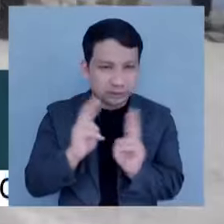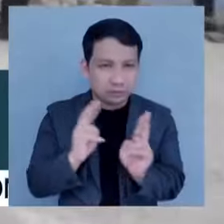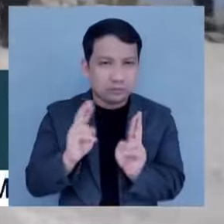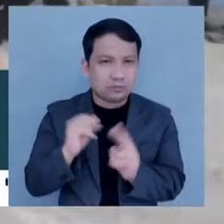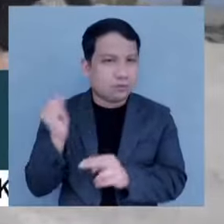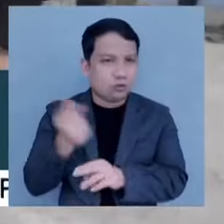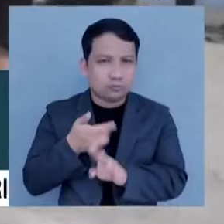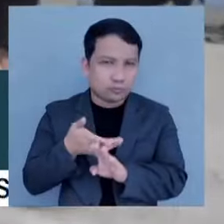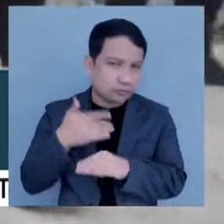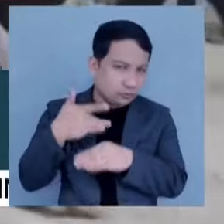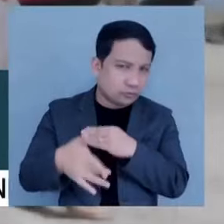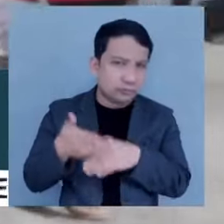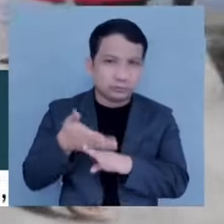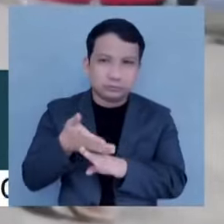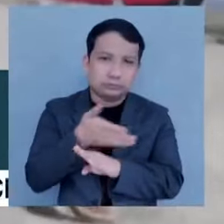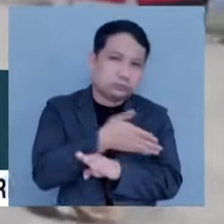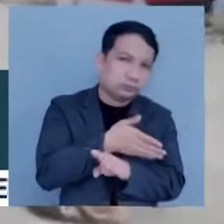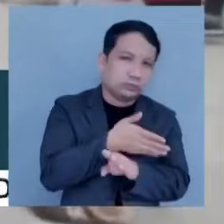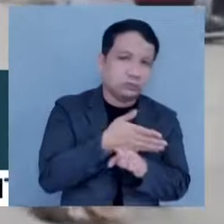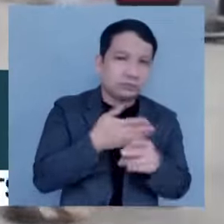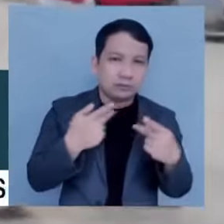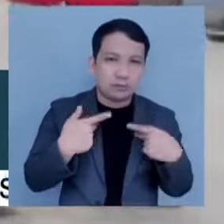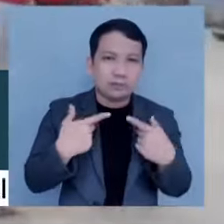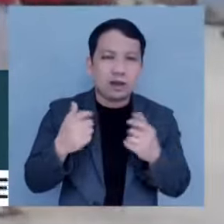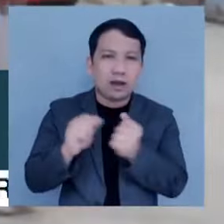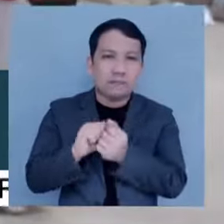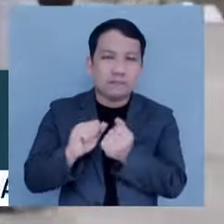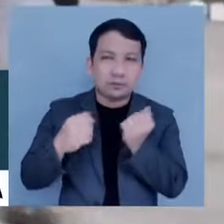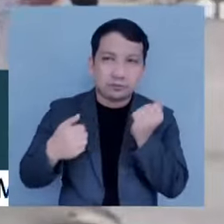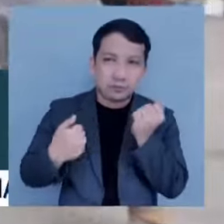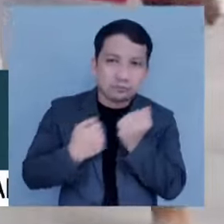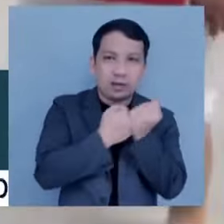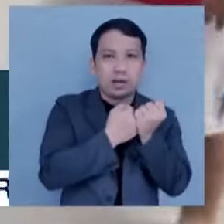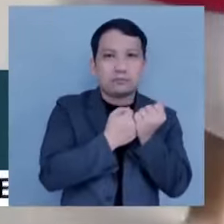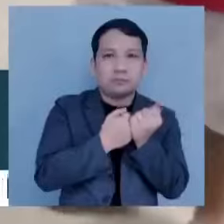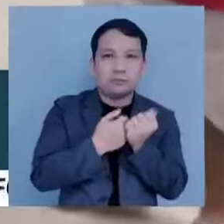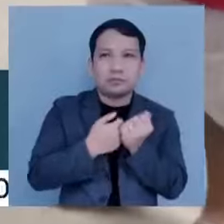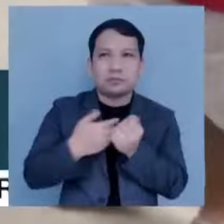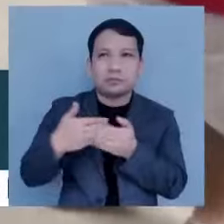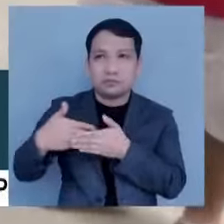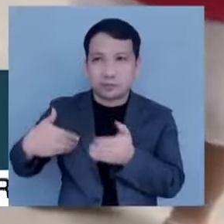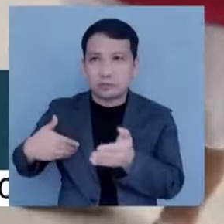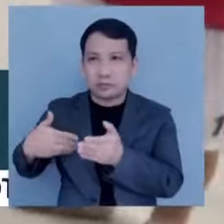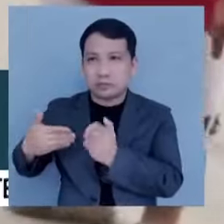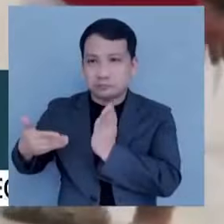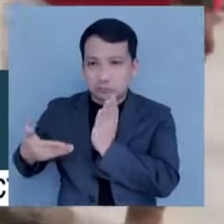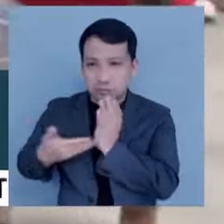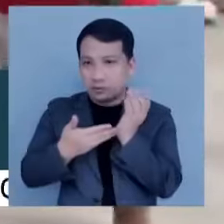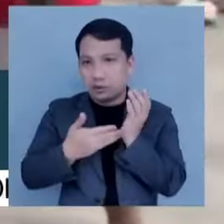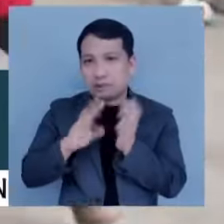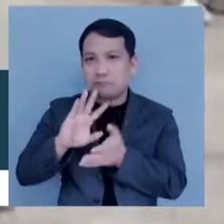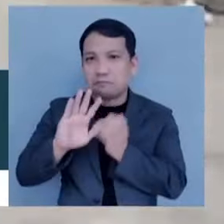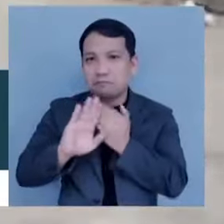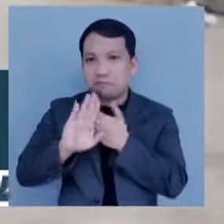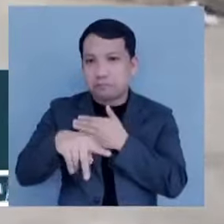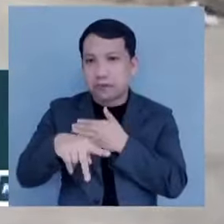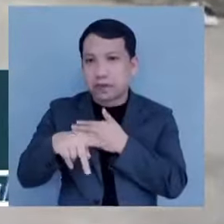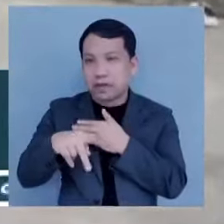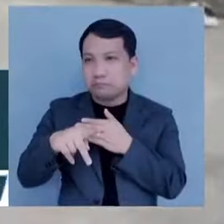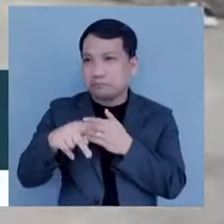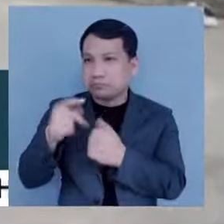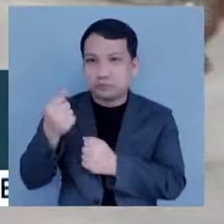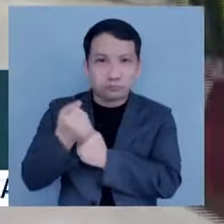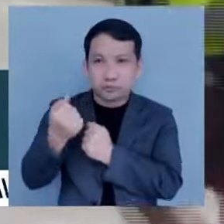else. We have backup contingencies we're in. We will have to add more people. Just as a case in